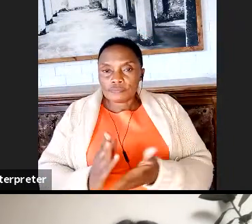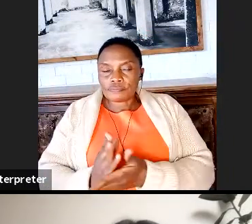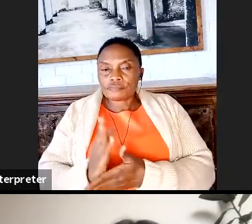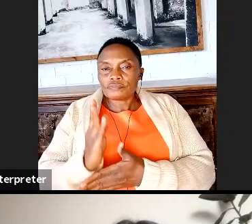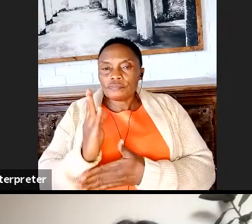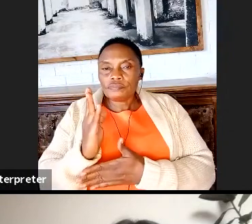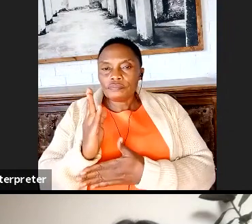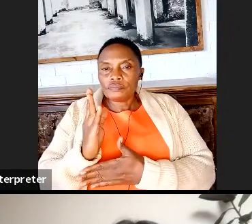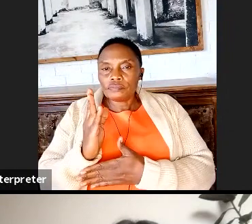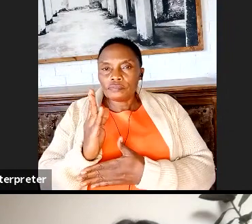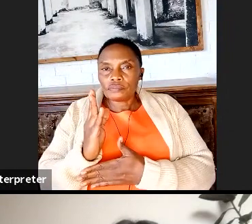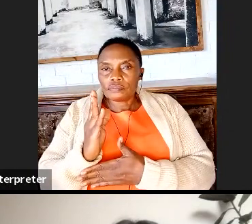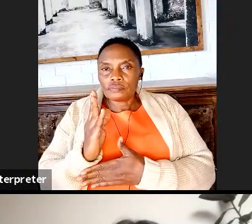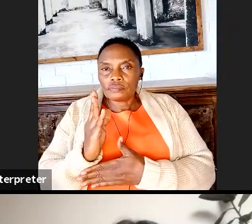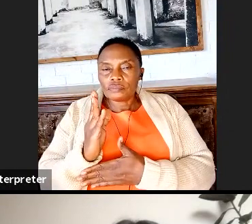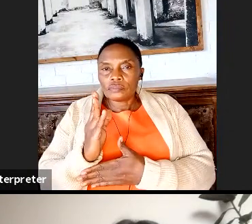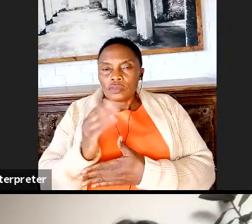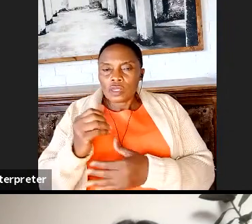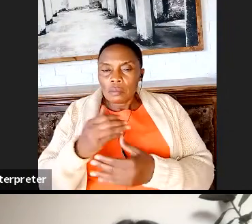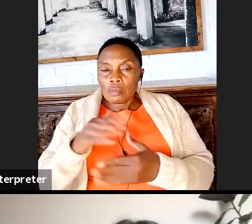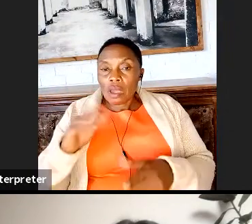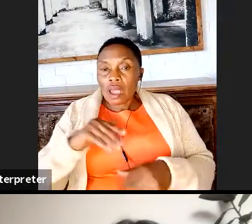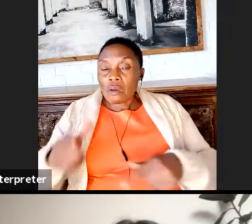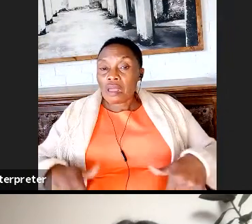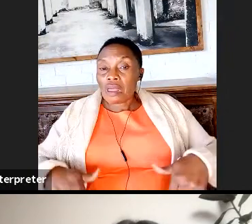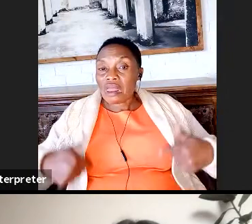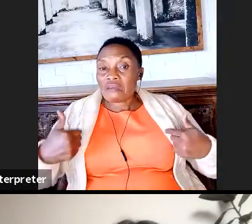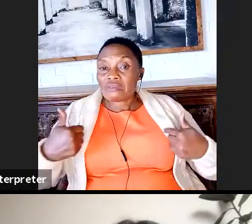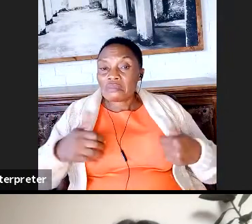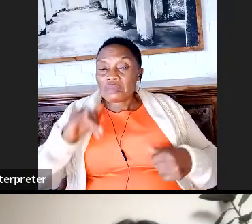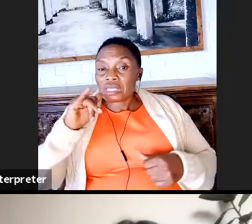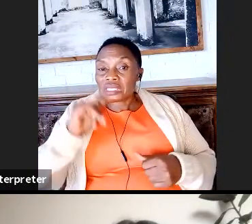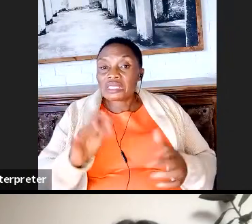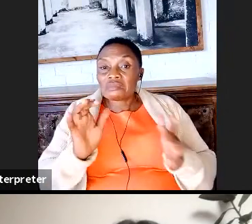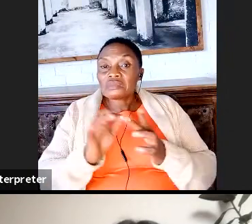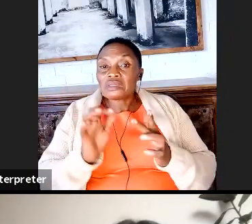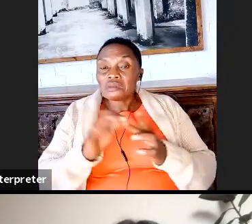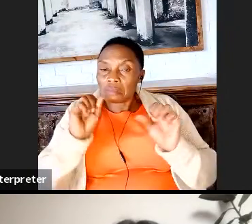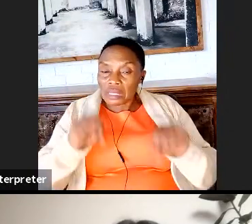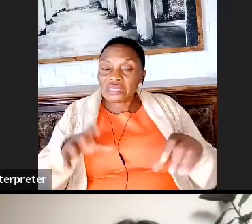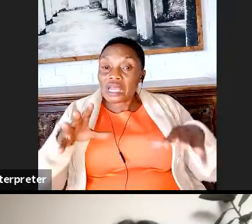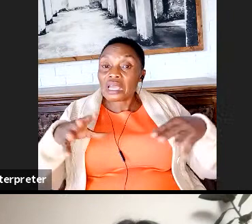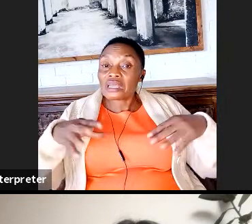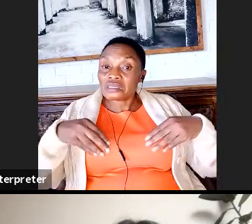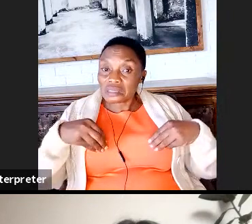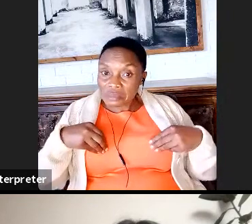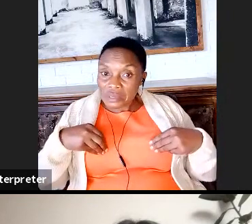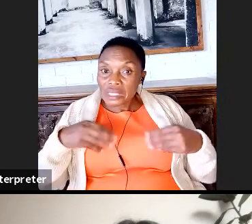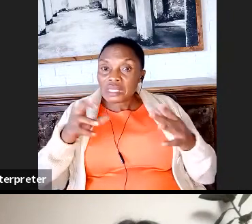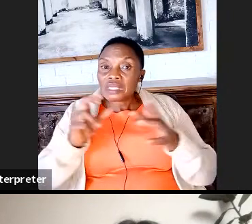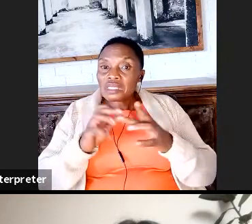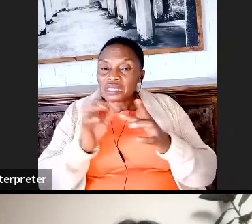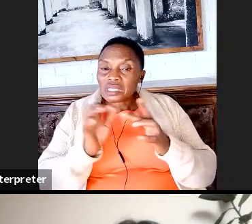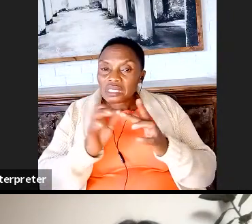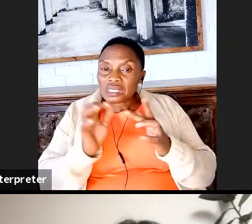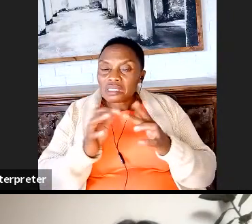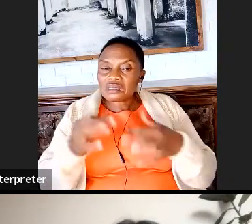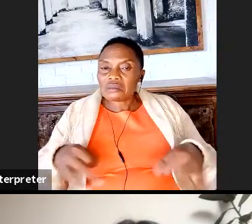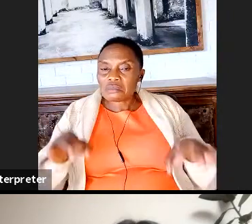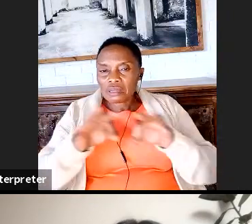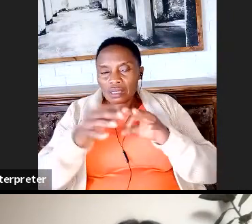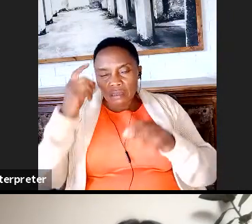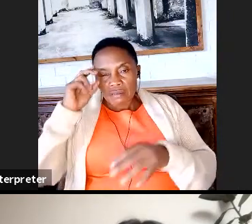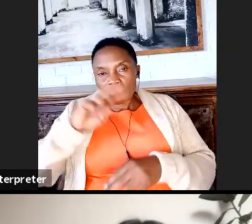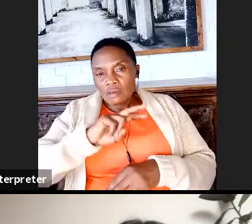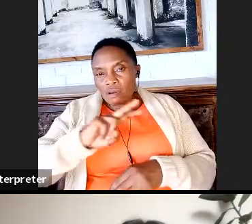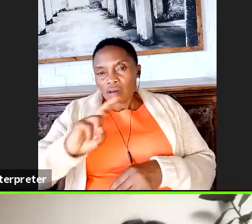mean, most of our lives are now online, so we just have to accept that and take steps to actually